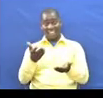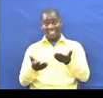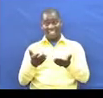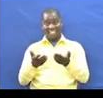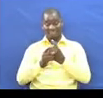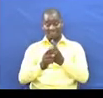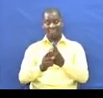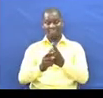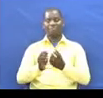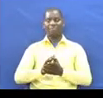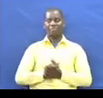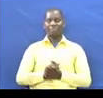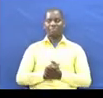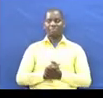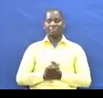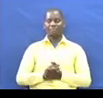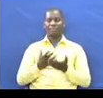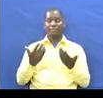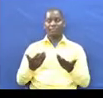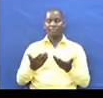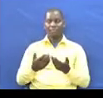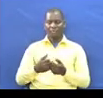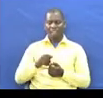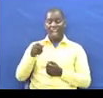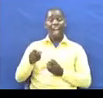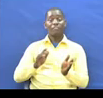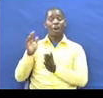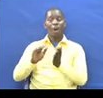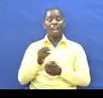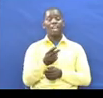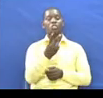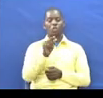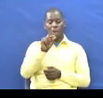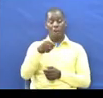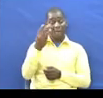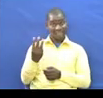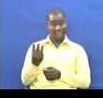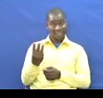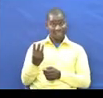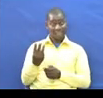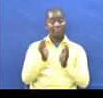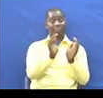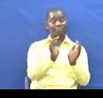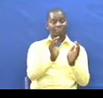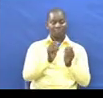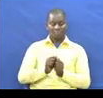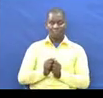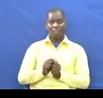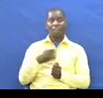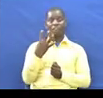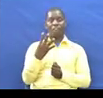You are given a relation. We know that's the notation for the relation. Everyone knows that. Let's say you have the ordered pair 2, 3,